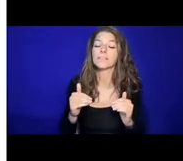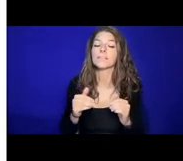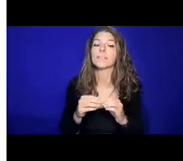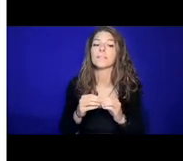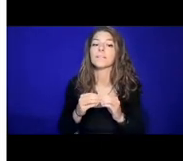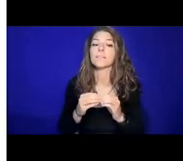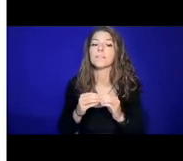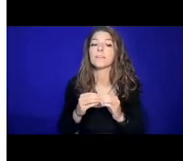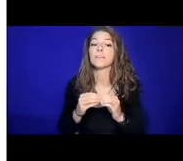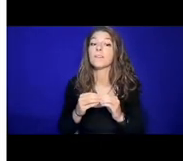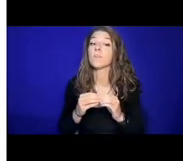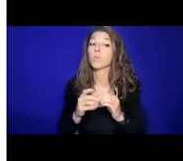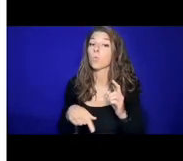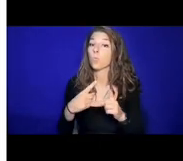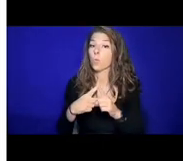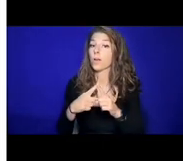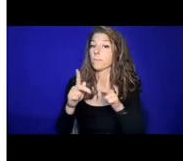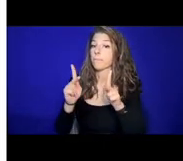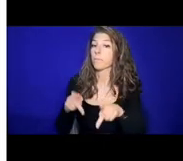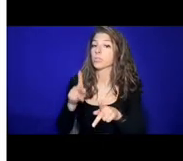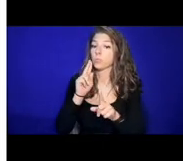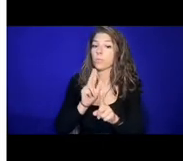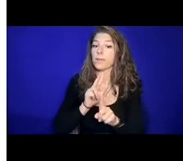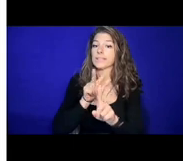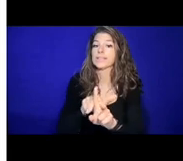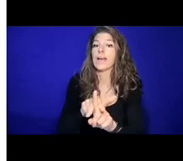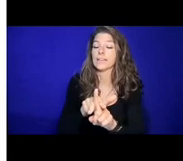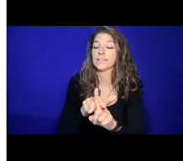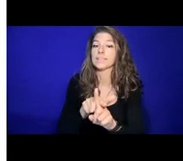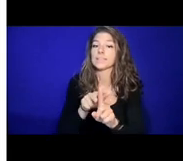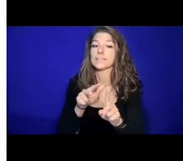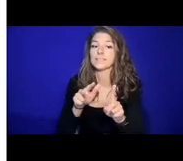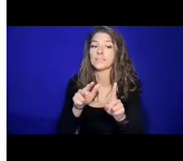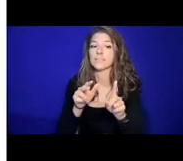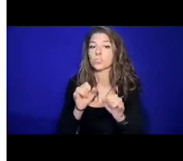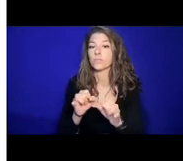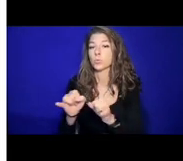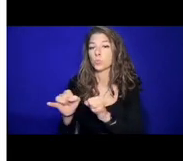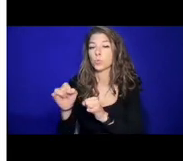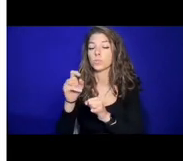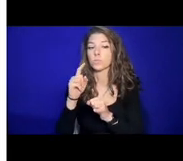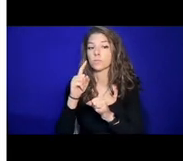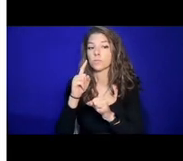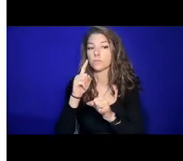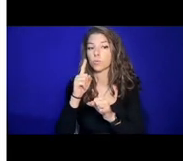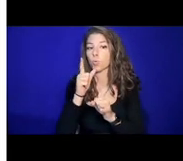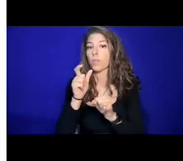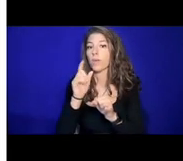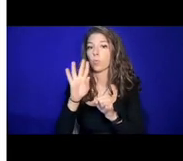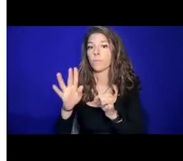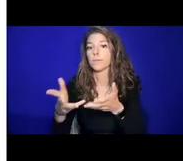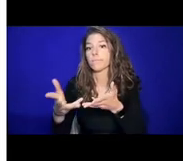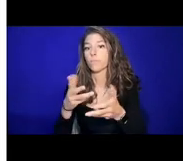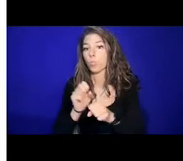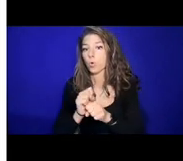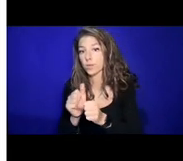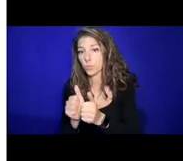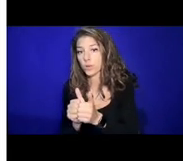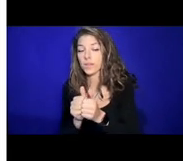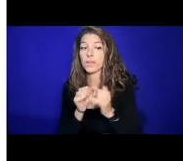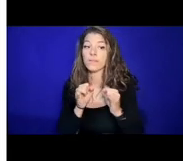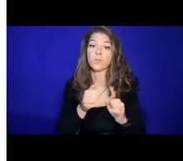to, really is when they're going to be assigning the different officers or individuals who are going to be working with the